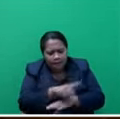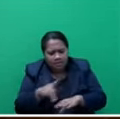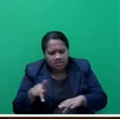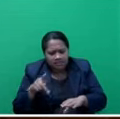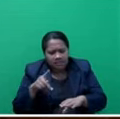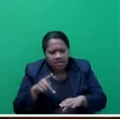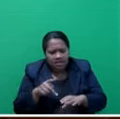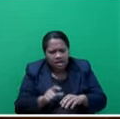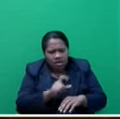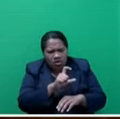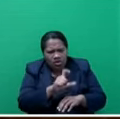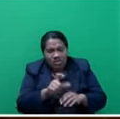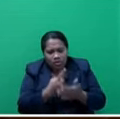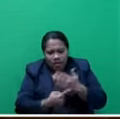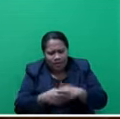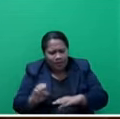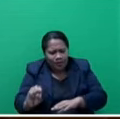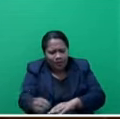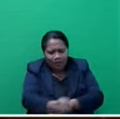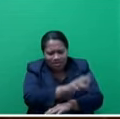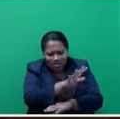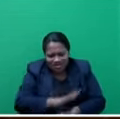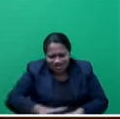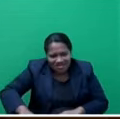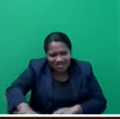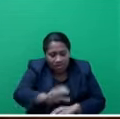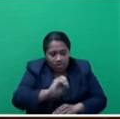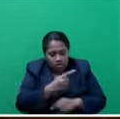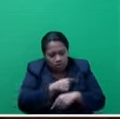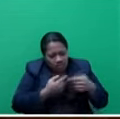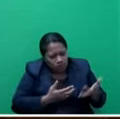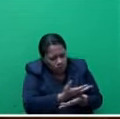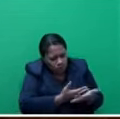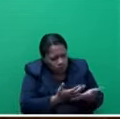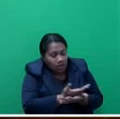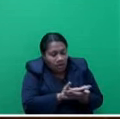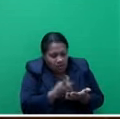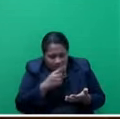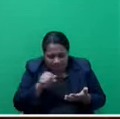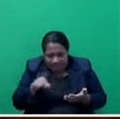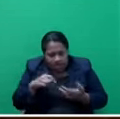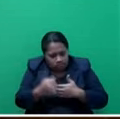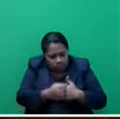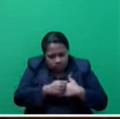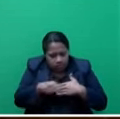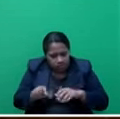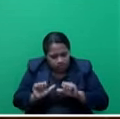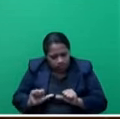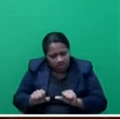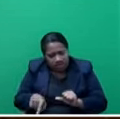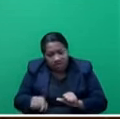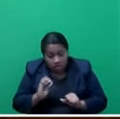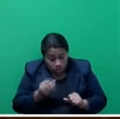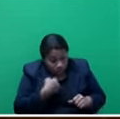for strong political leadership and solidarity to secure that future. As Pacific leaders, we argued